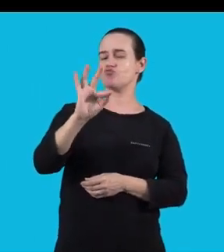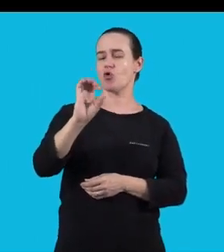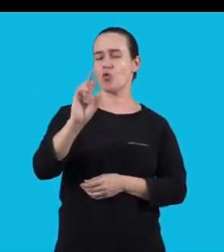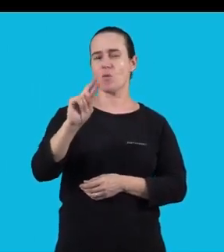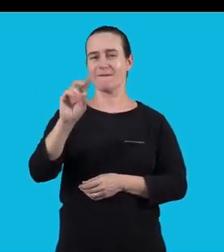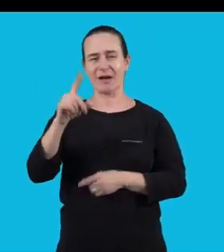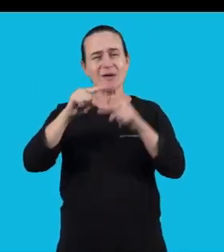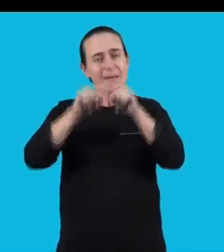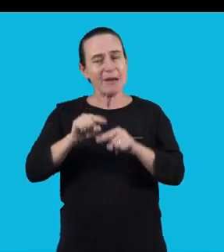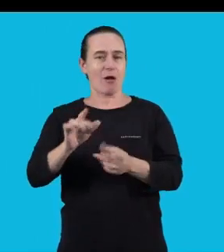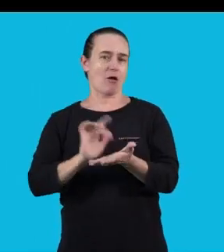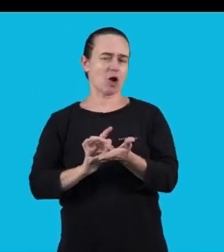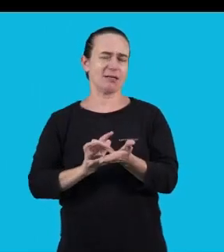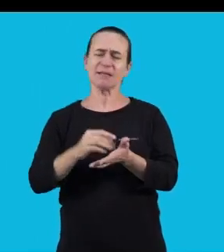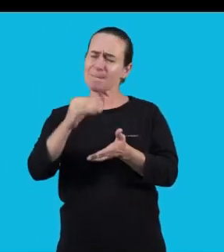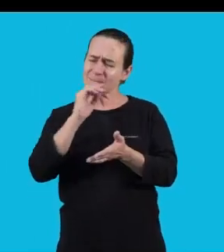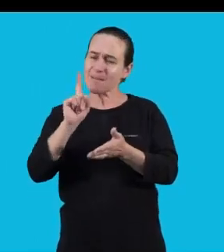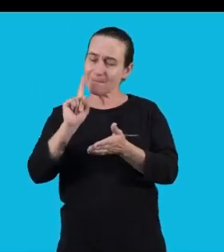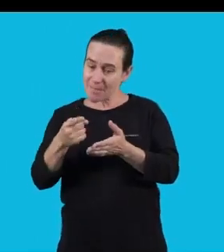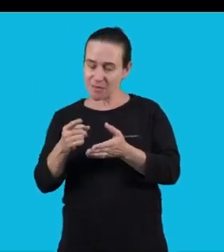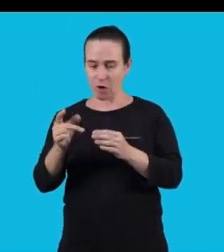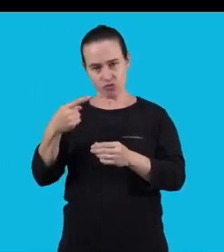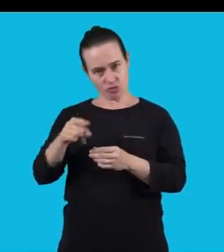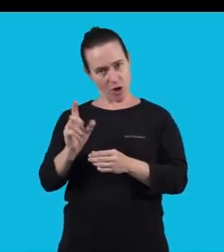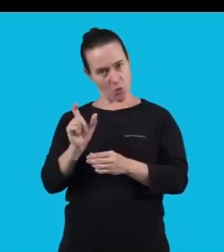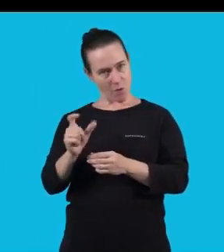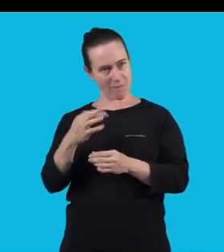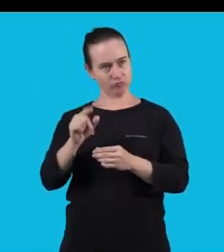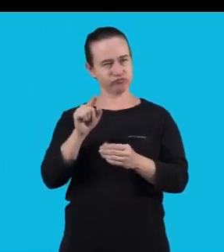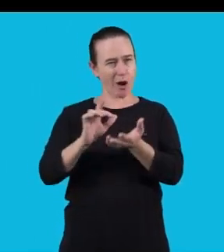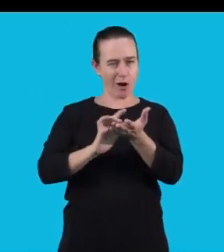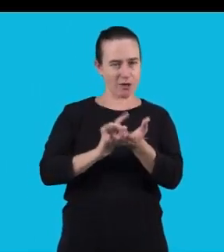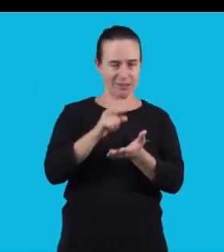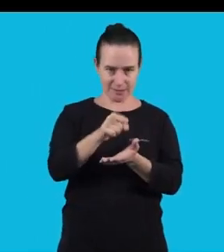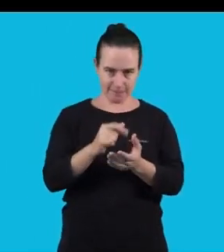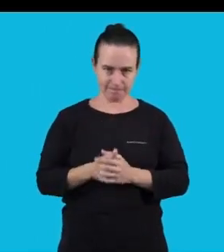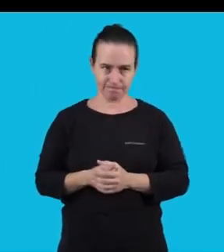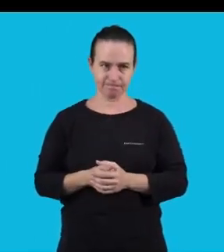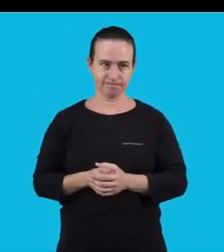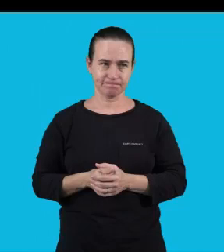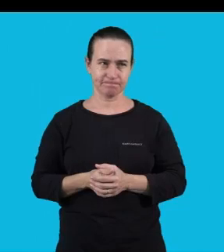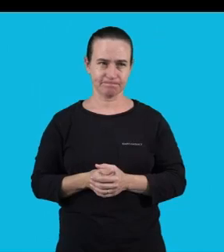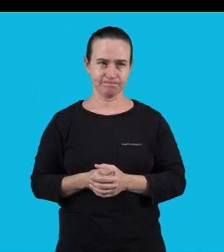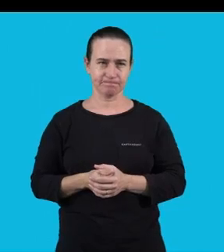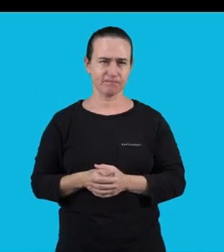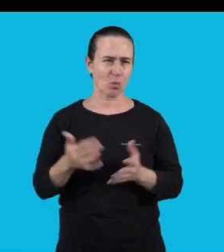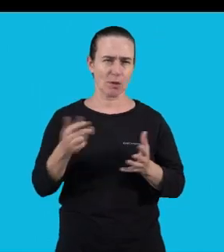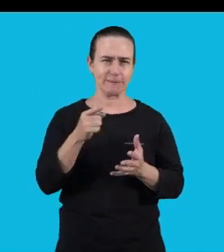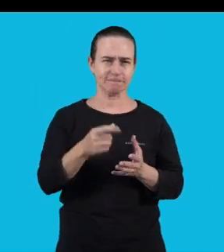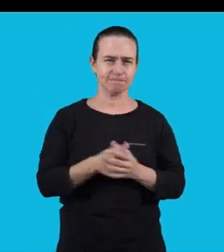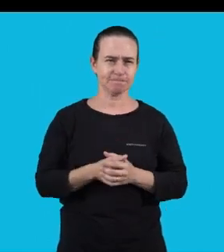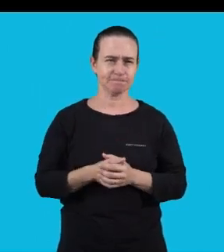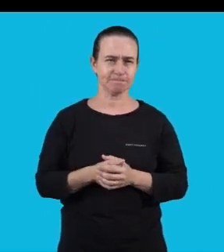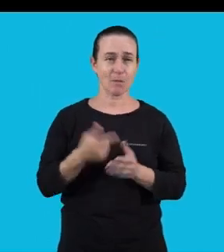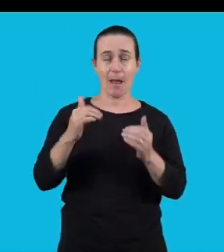the context. So it must fit into the context of line 13. If we go to line